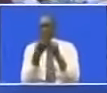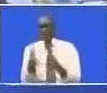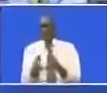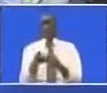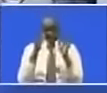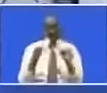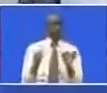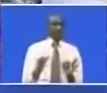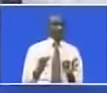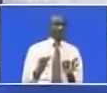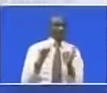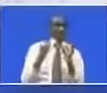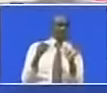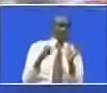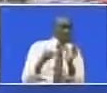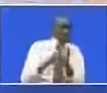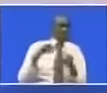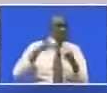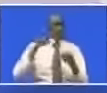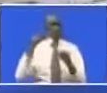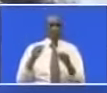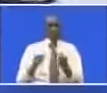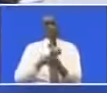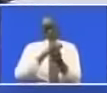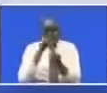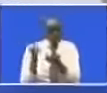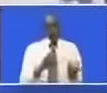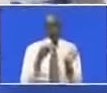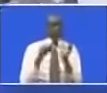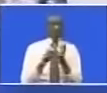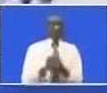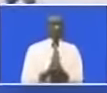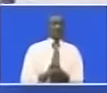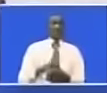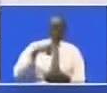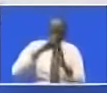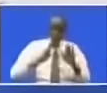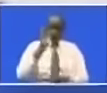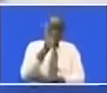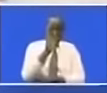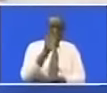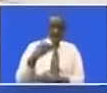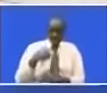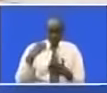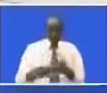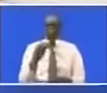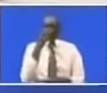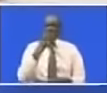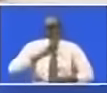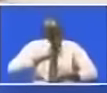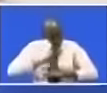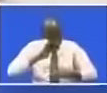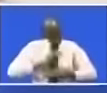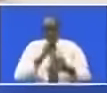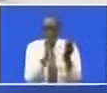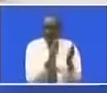in case the outcome of the election may trigger unrest. Their houses have been stocked with enough food to last them for